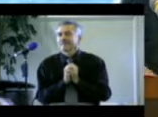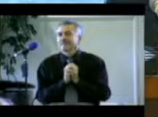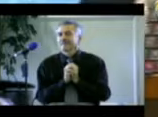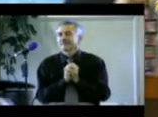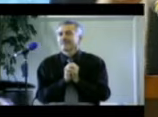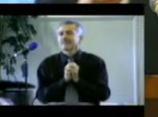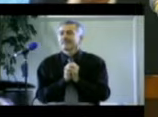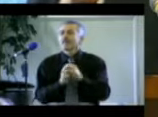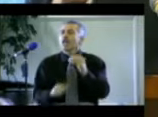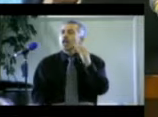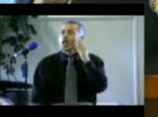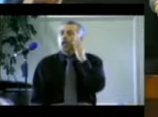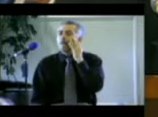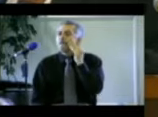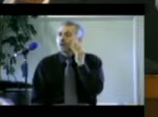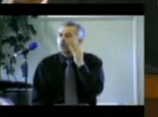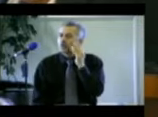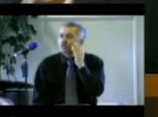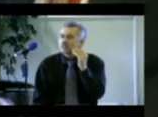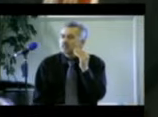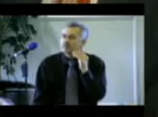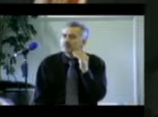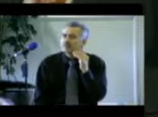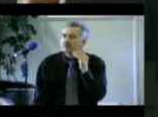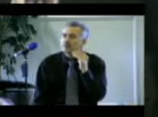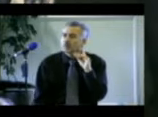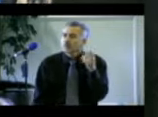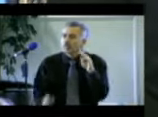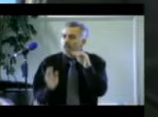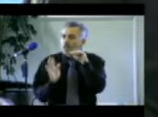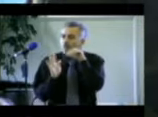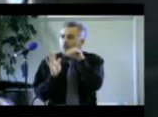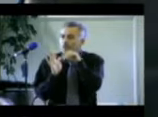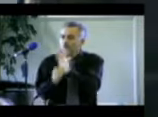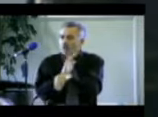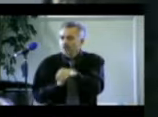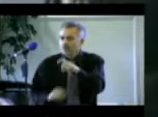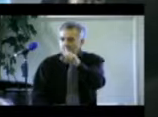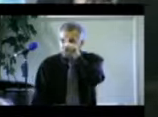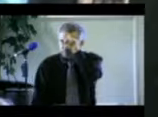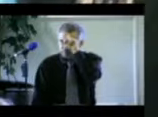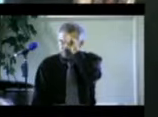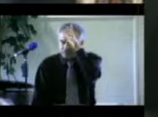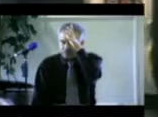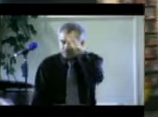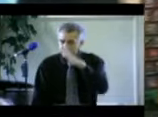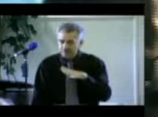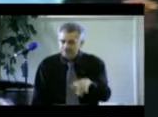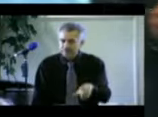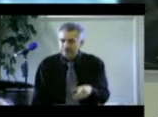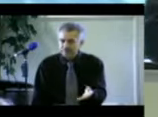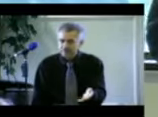Now Moses, when he murdered the Egyptian, he